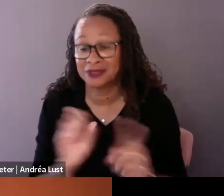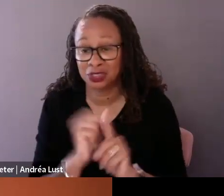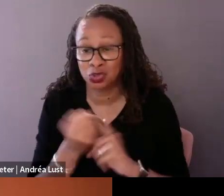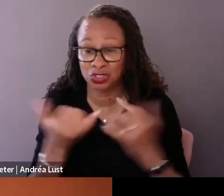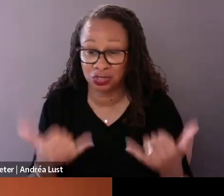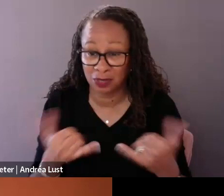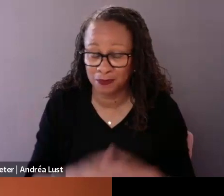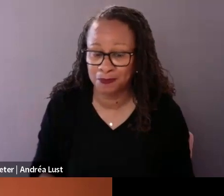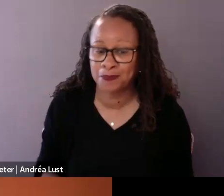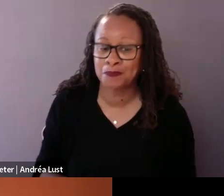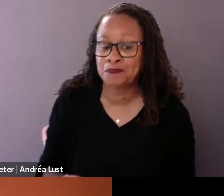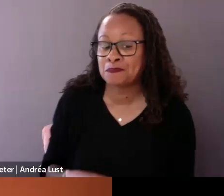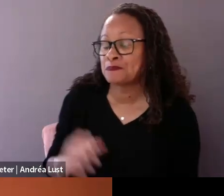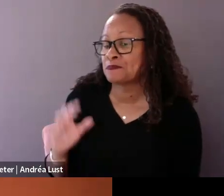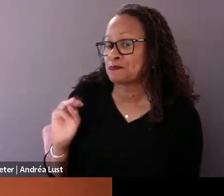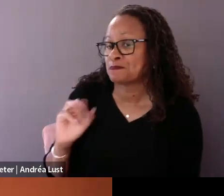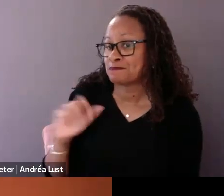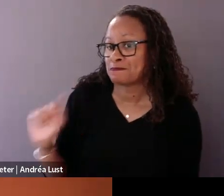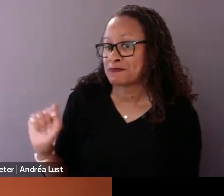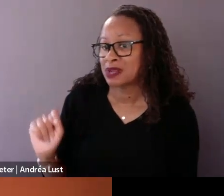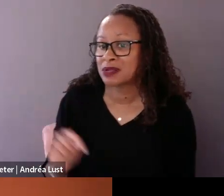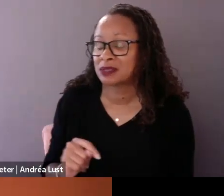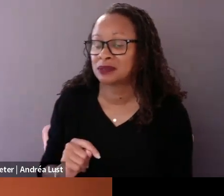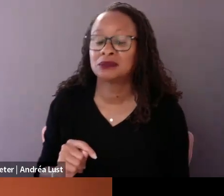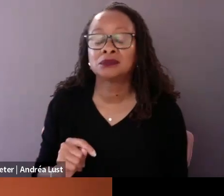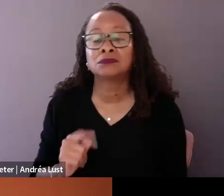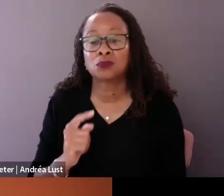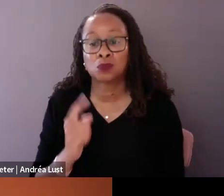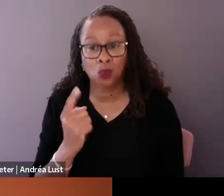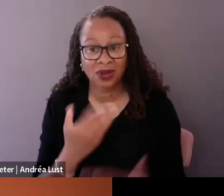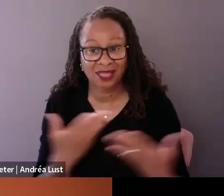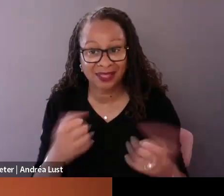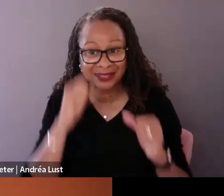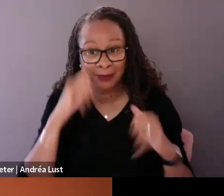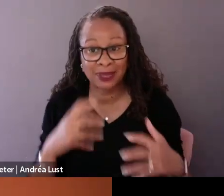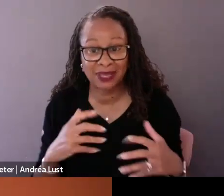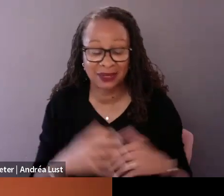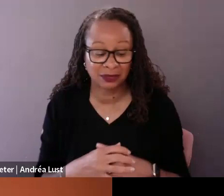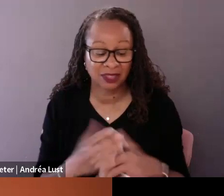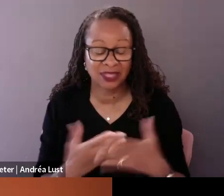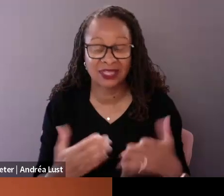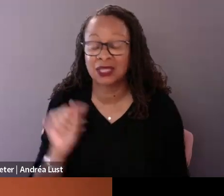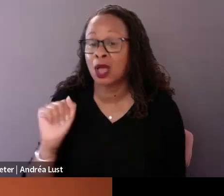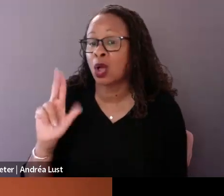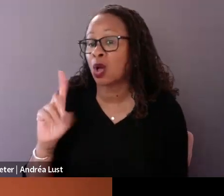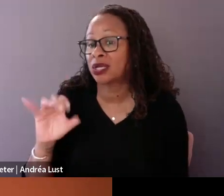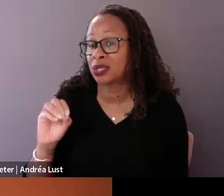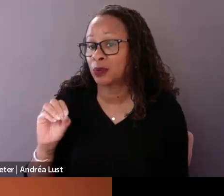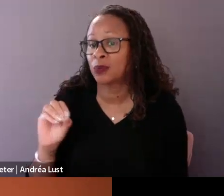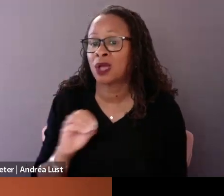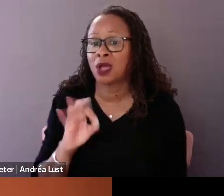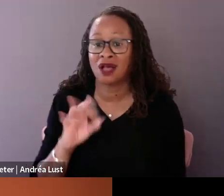the remarkable things in your series is the audio of Larry doing